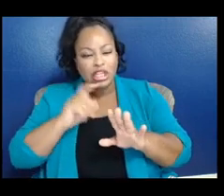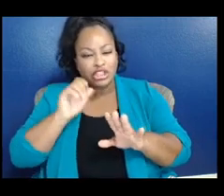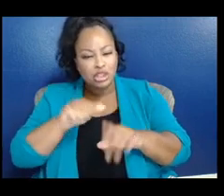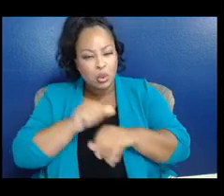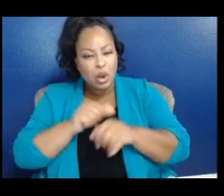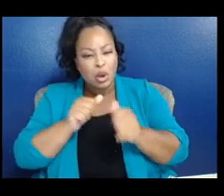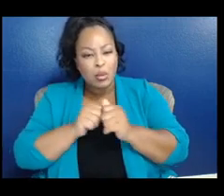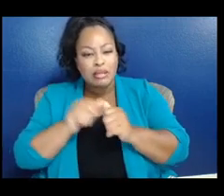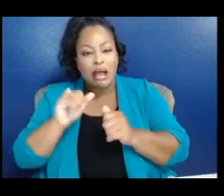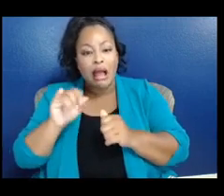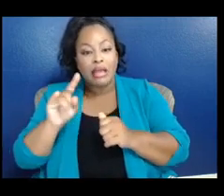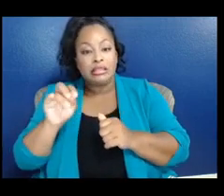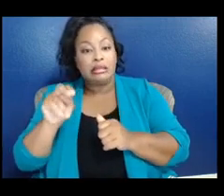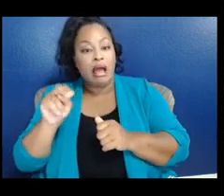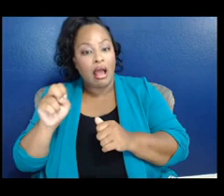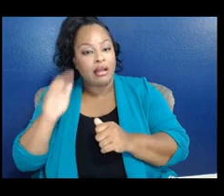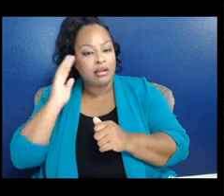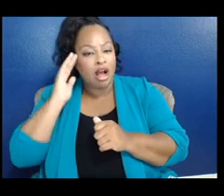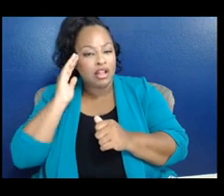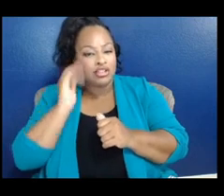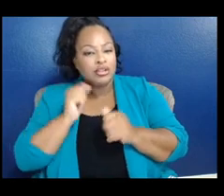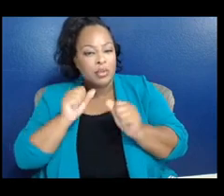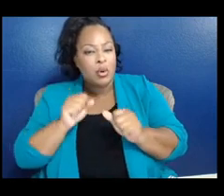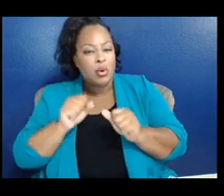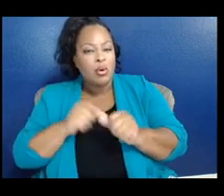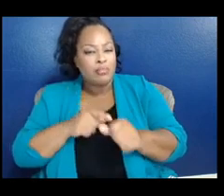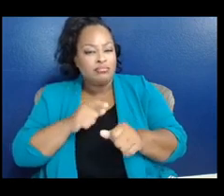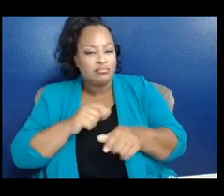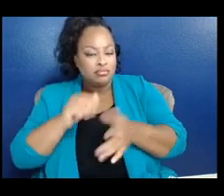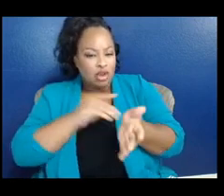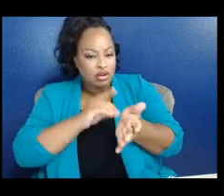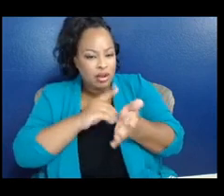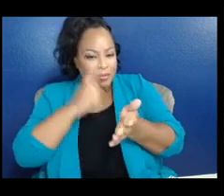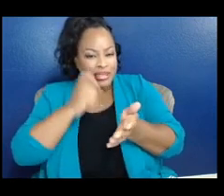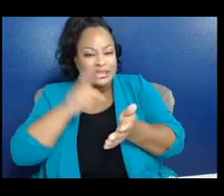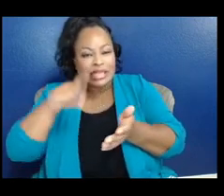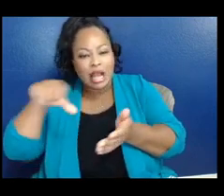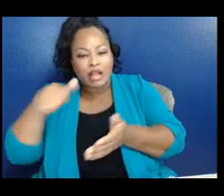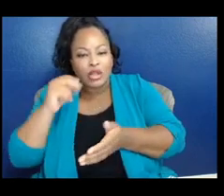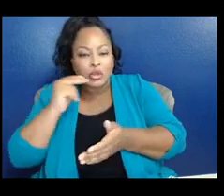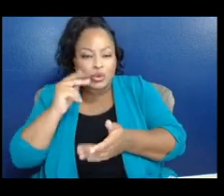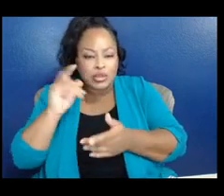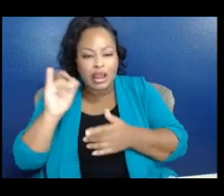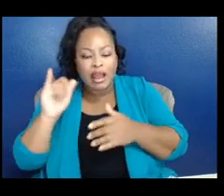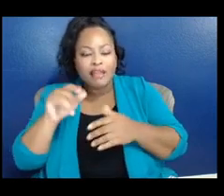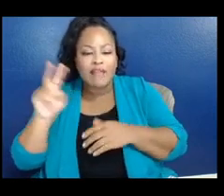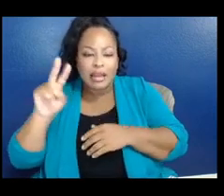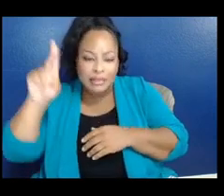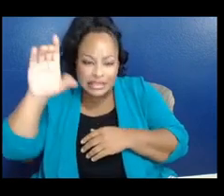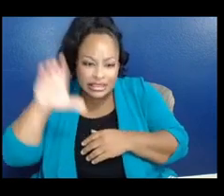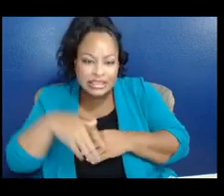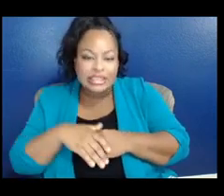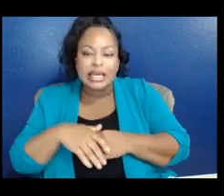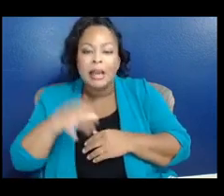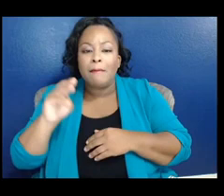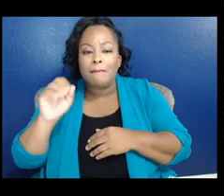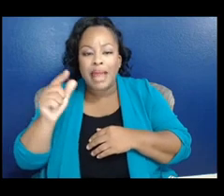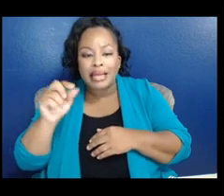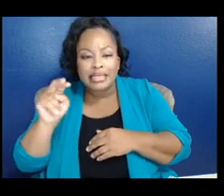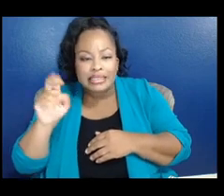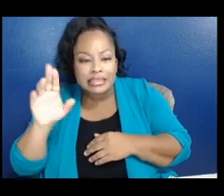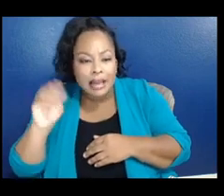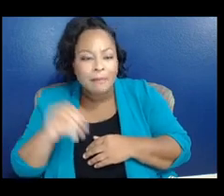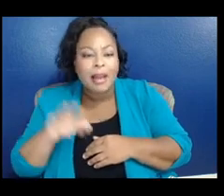iodine knowledgeable practitioner because you do need other nutrients like vitamin C, magnesium, the